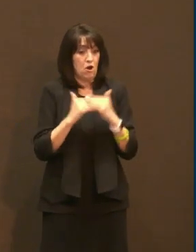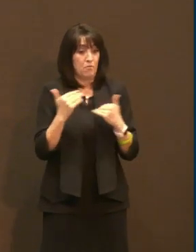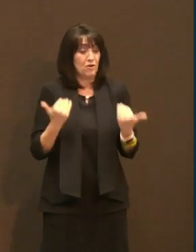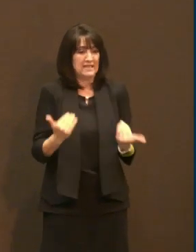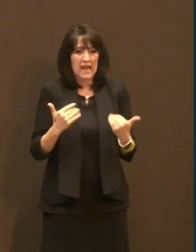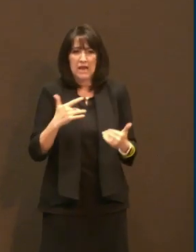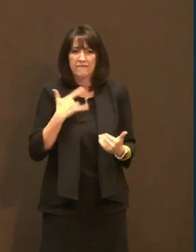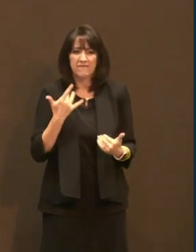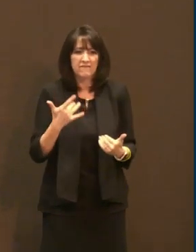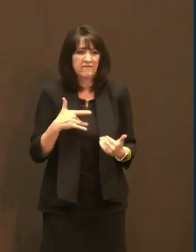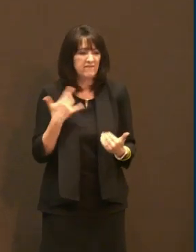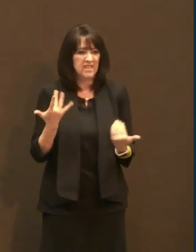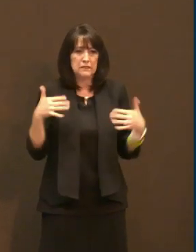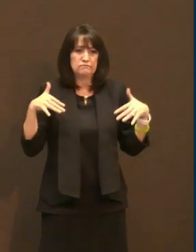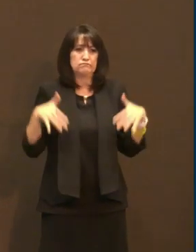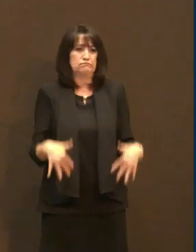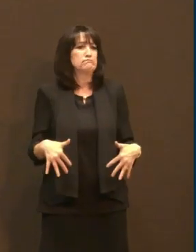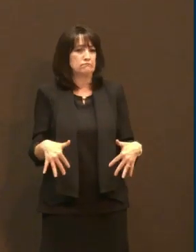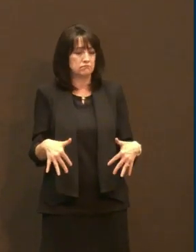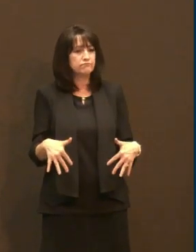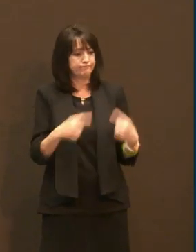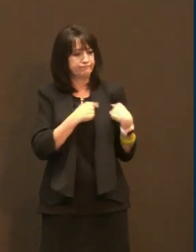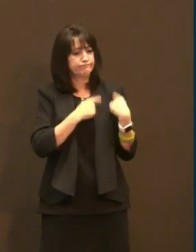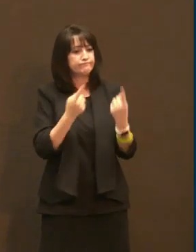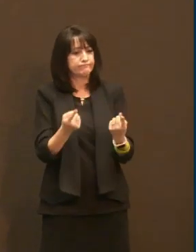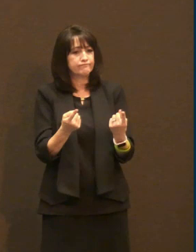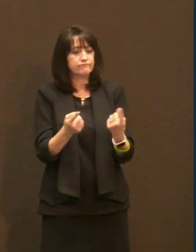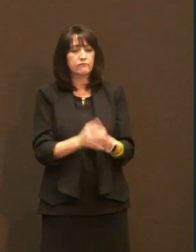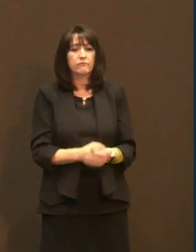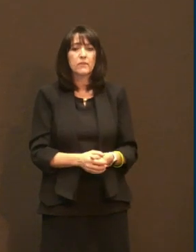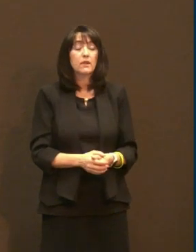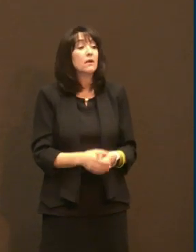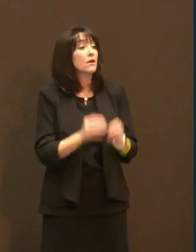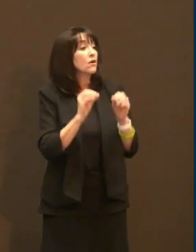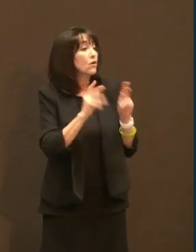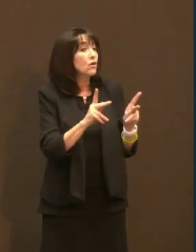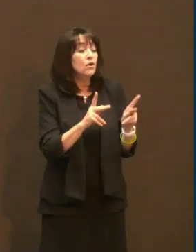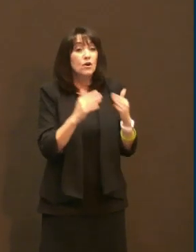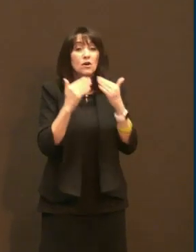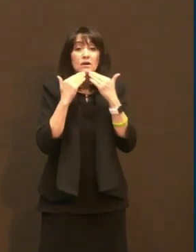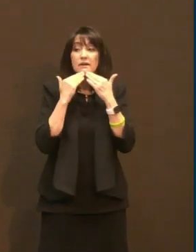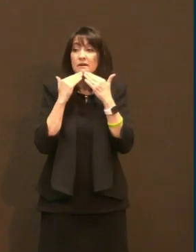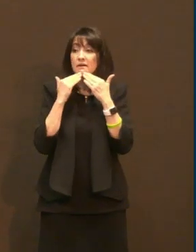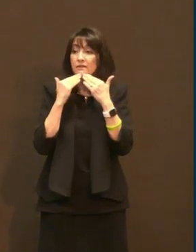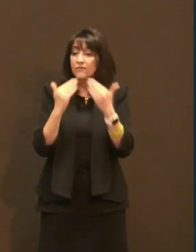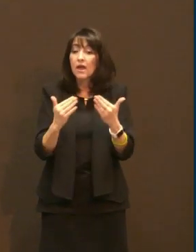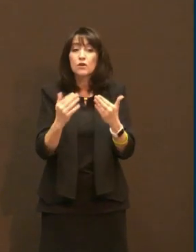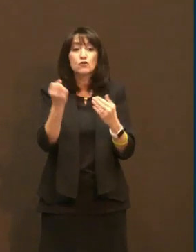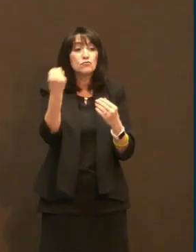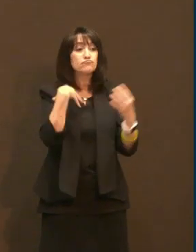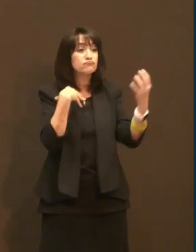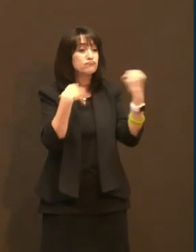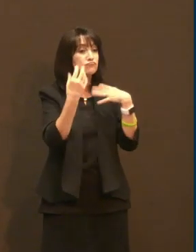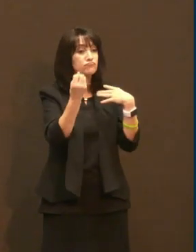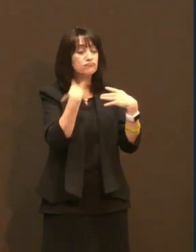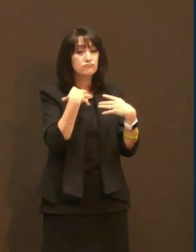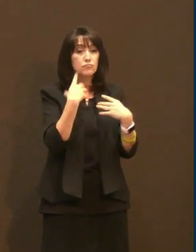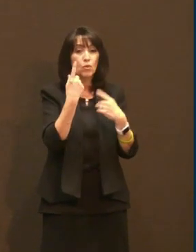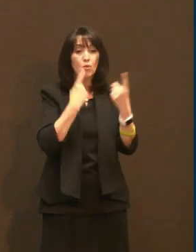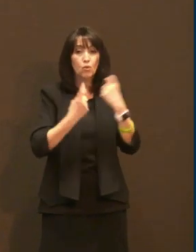Okay, Esteban, thank you for coming, and thank all the questions that we got online. Appreciate, again, the